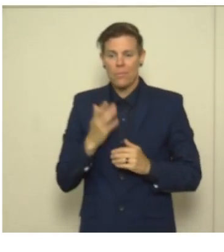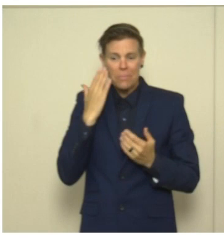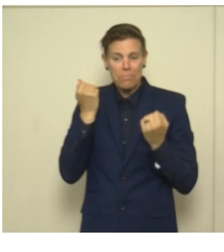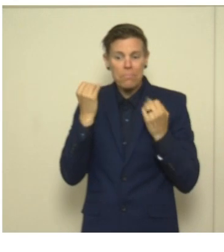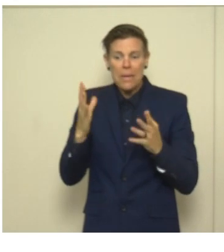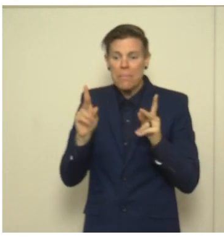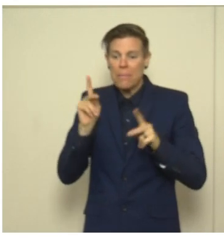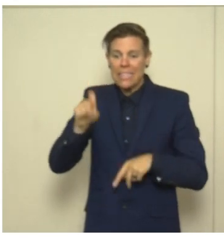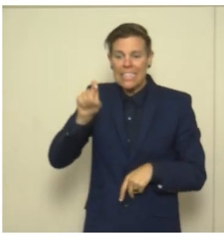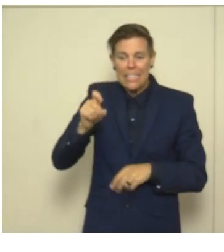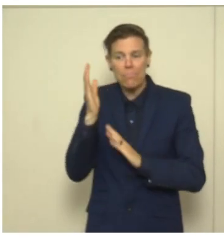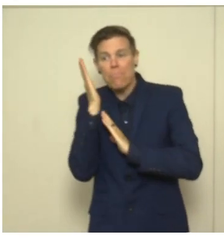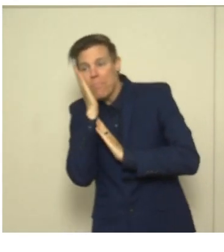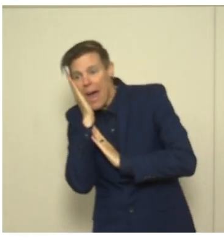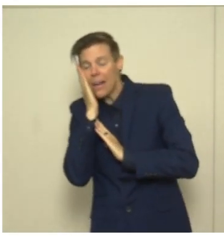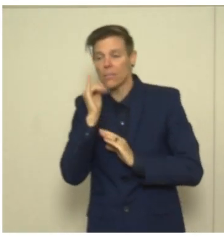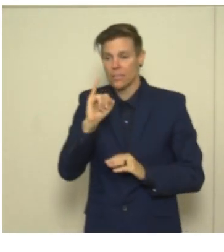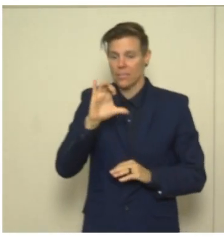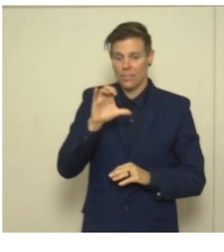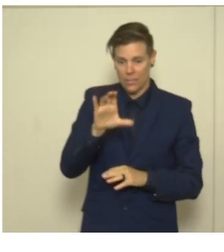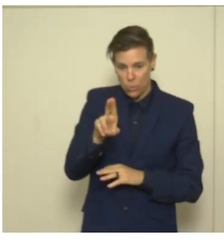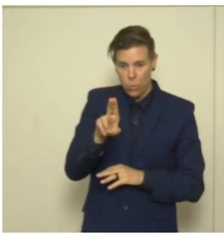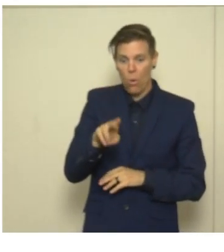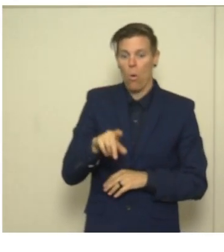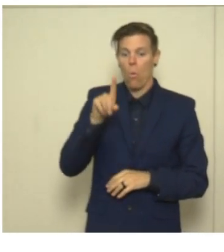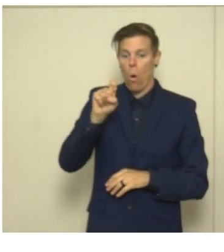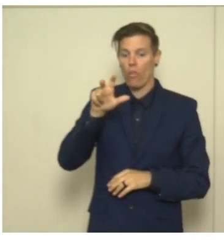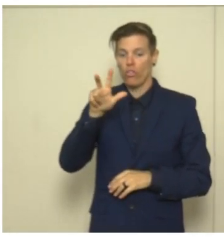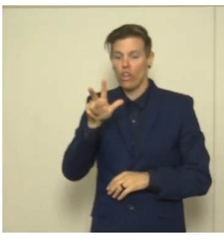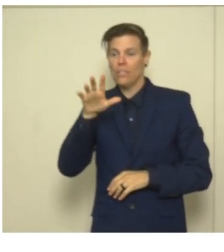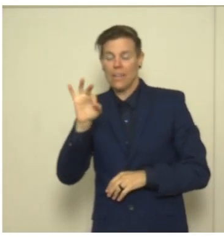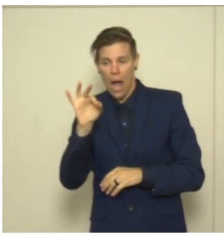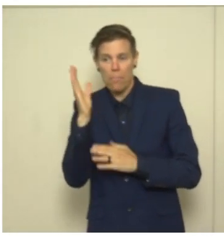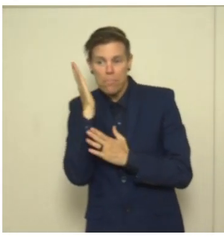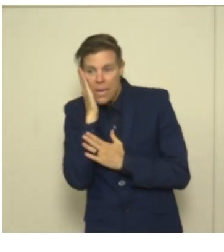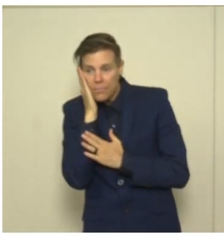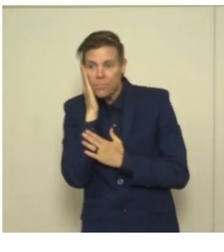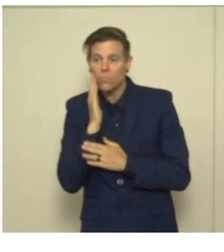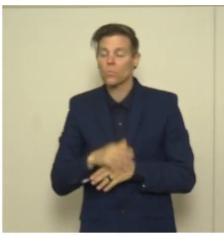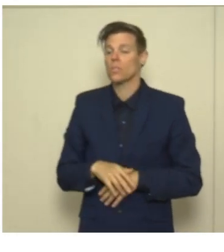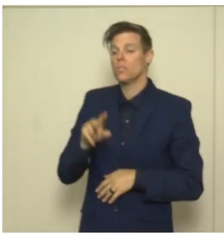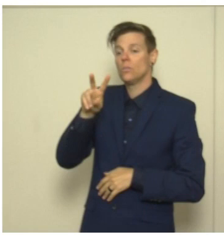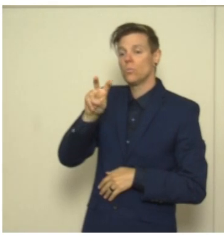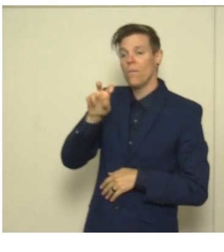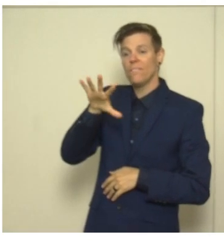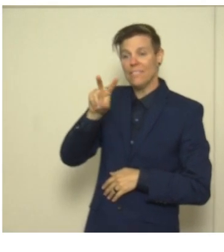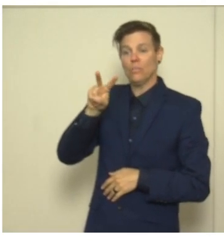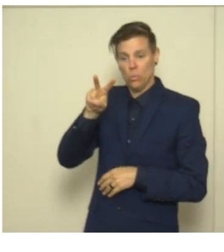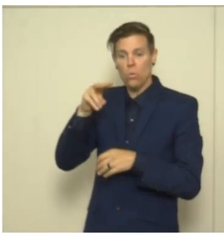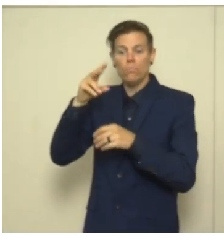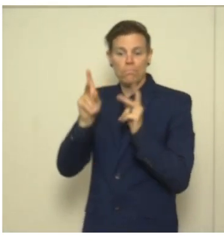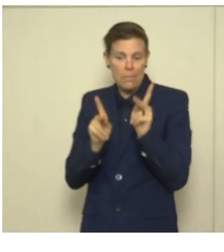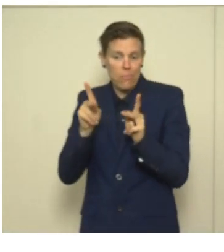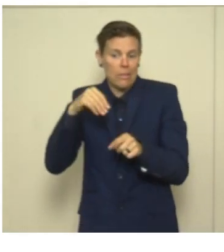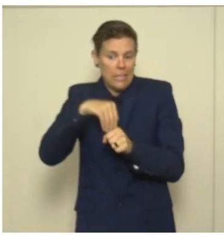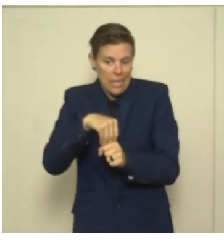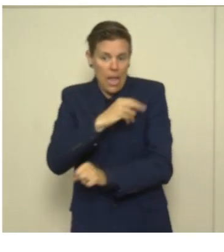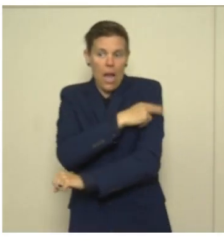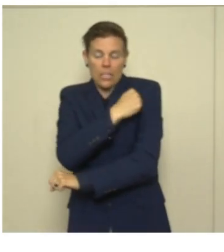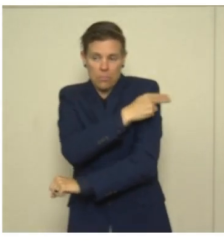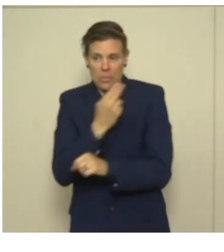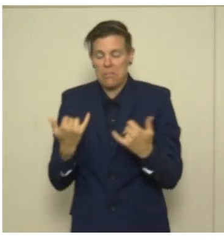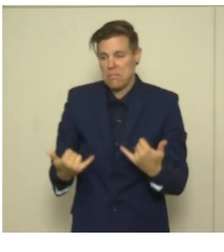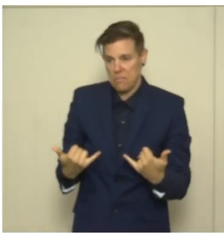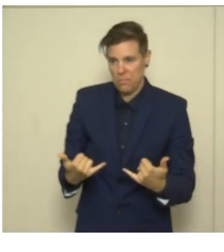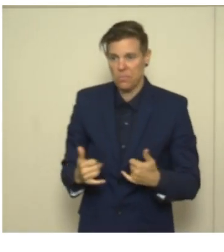have 439. End of the week, we had 252 occupied, and we're still on track to have at least a